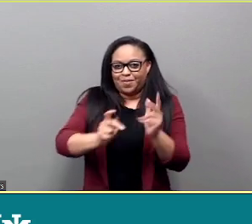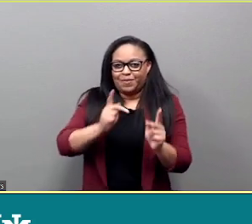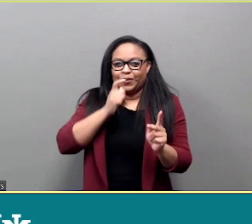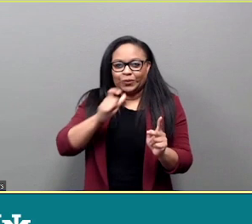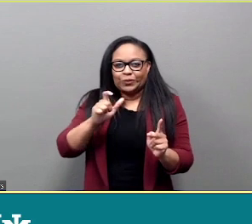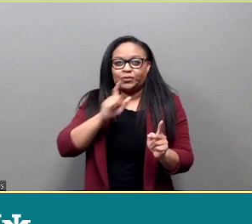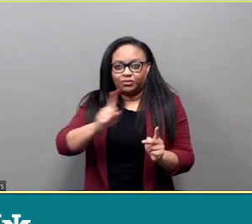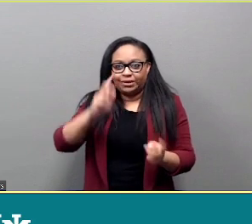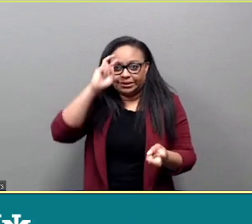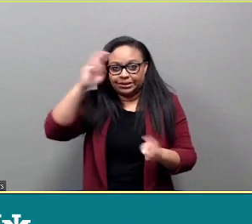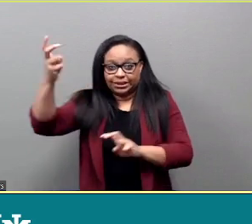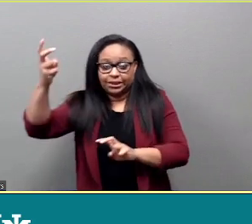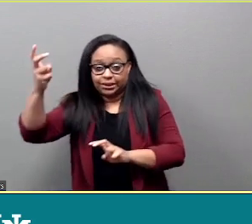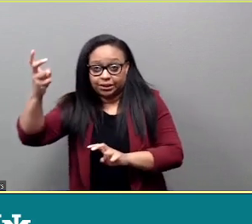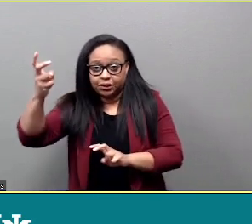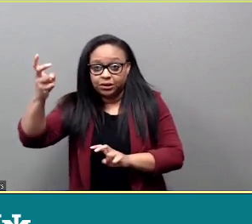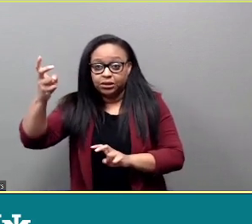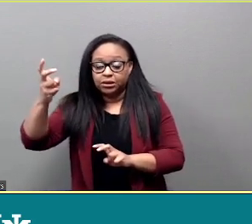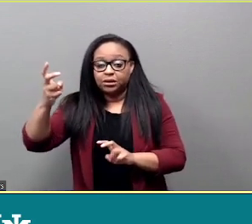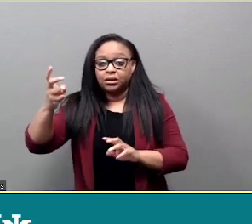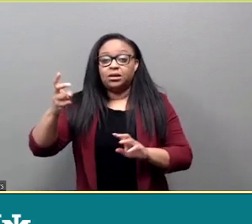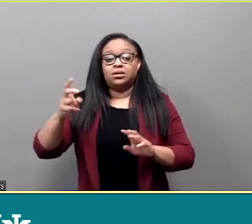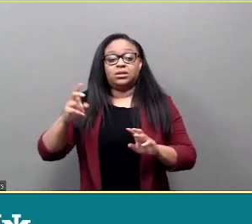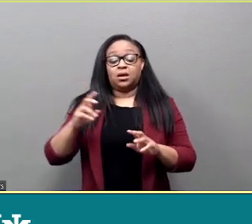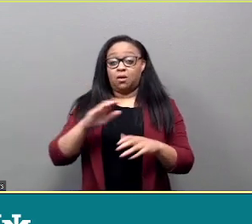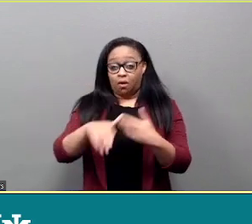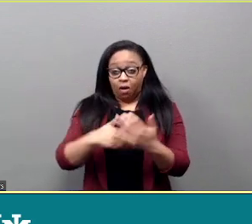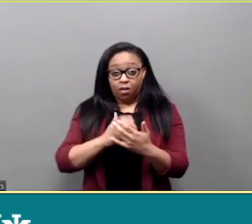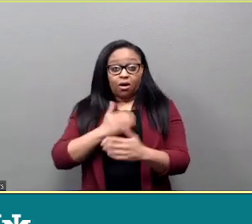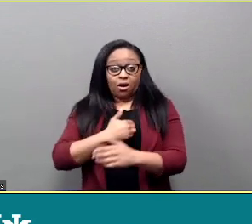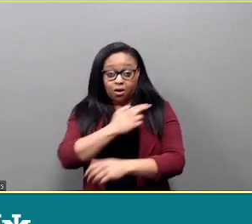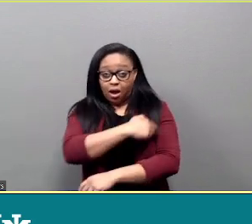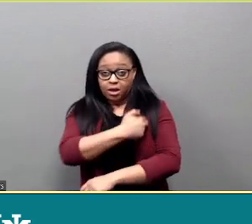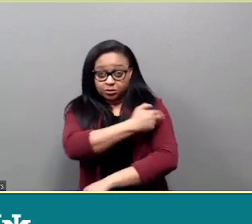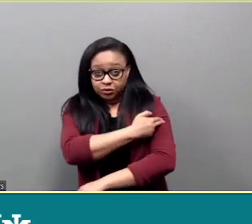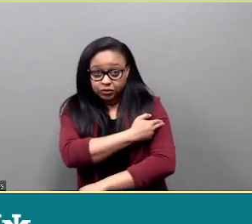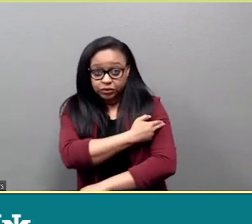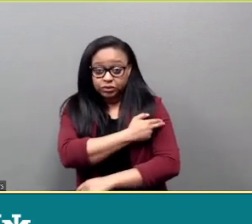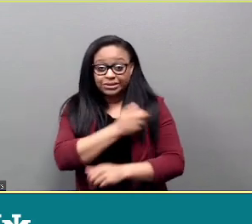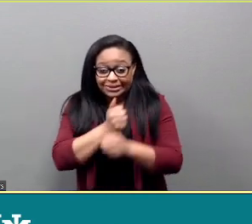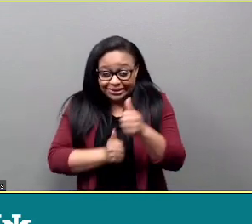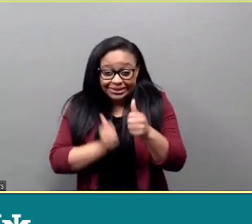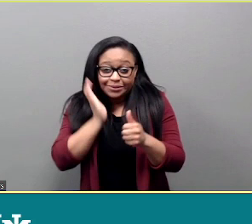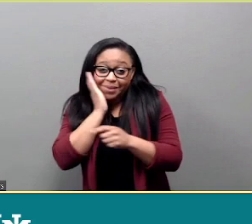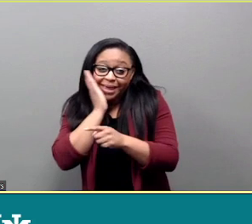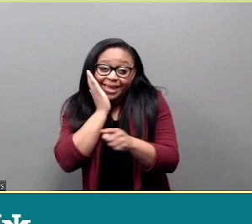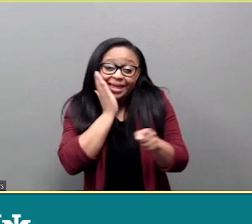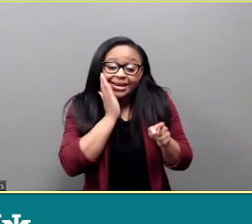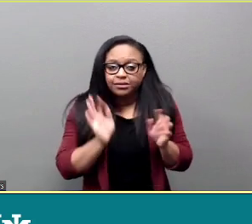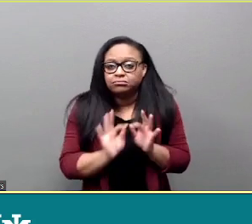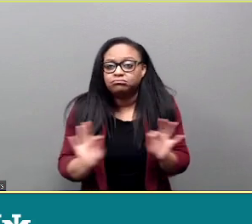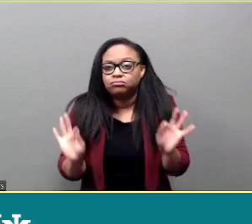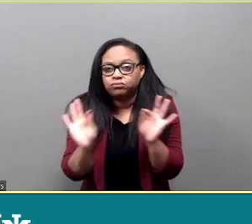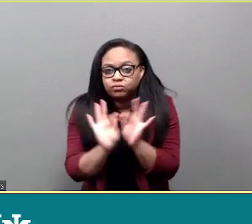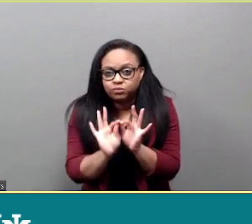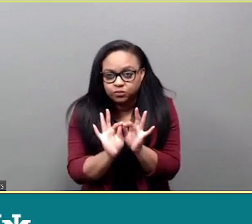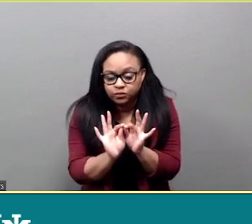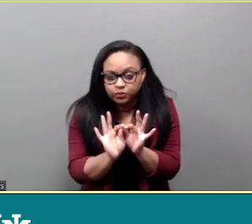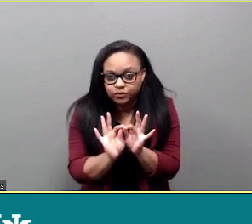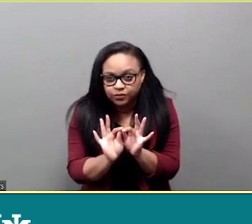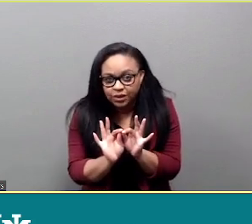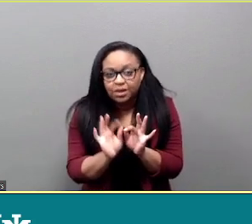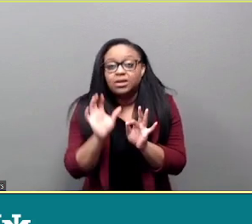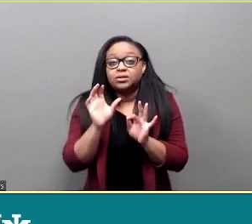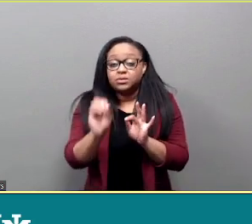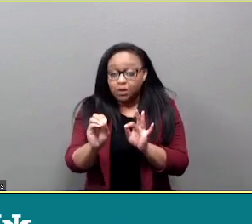bed is very important. So we need to make sure that we have beds for the patients who are waiting for them, and that means getting patients discharged